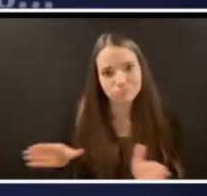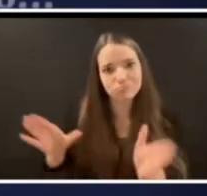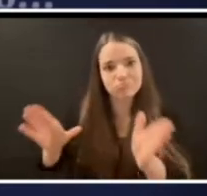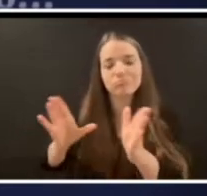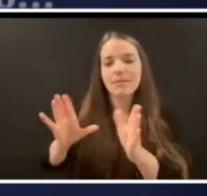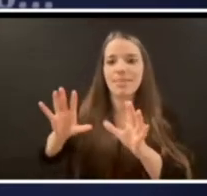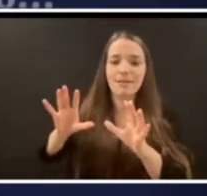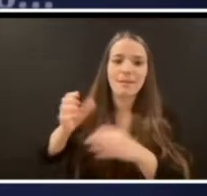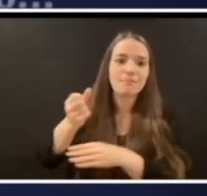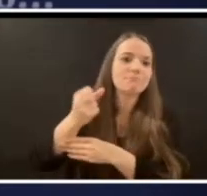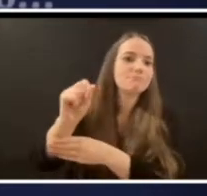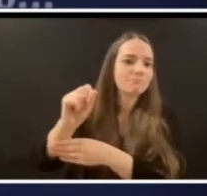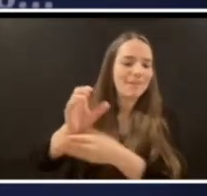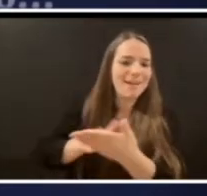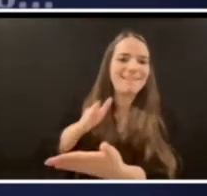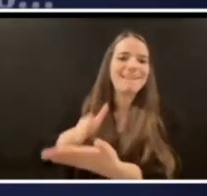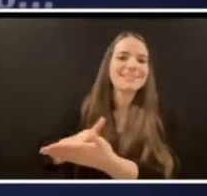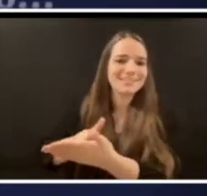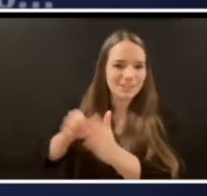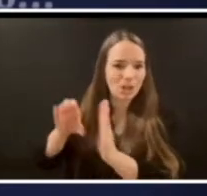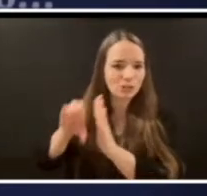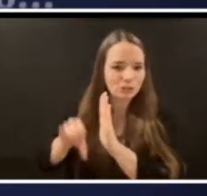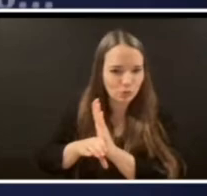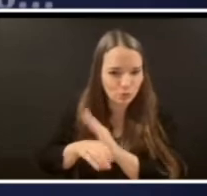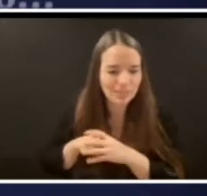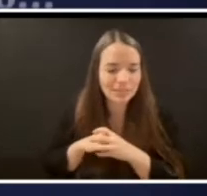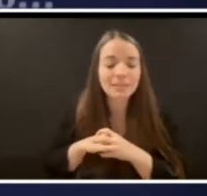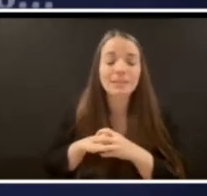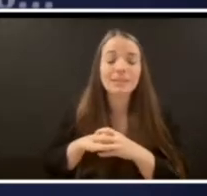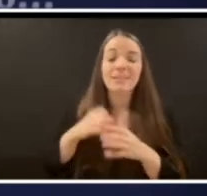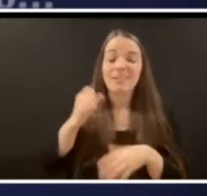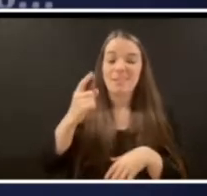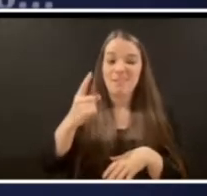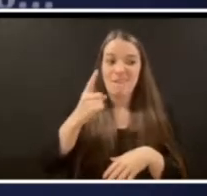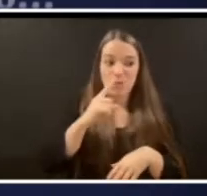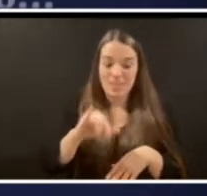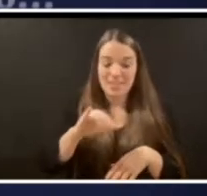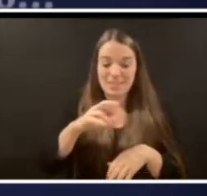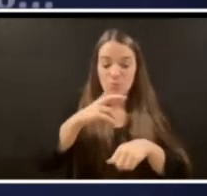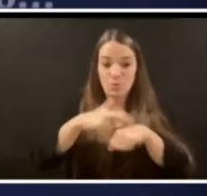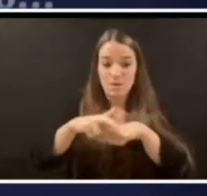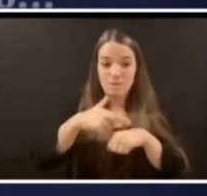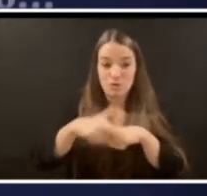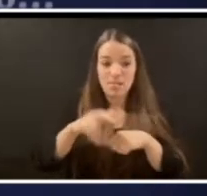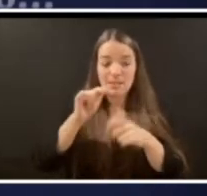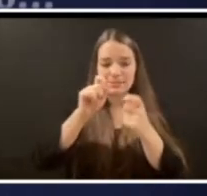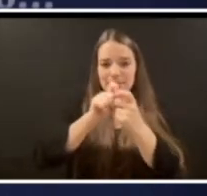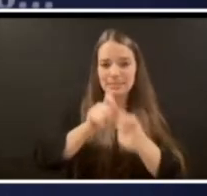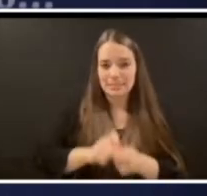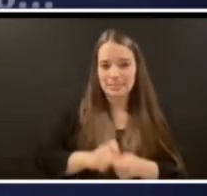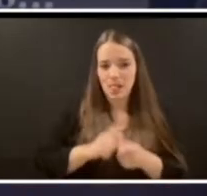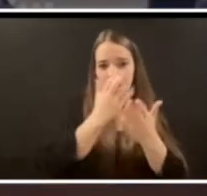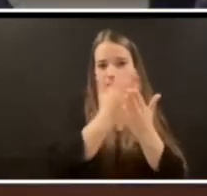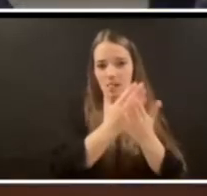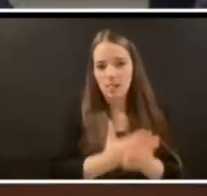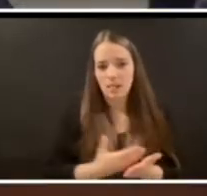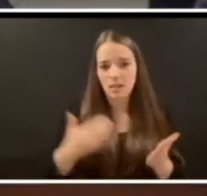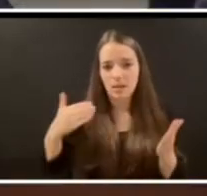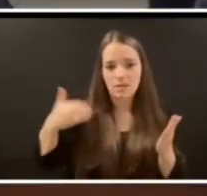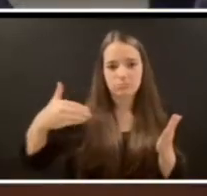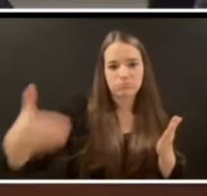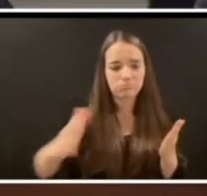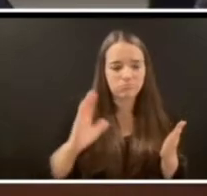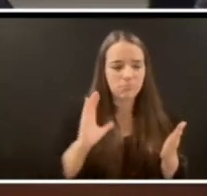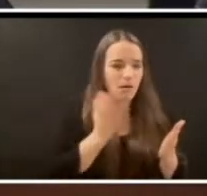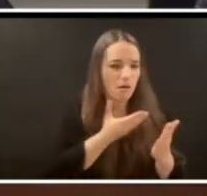constitutional order. The complete factual basis for this referral is set forth in detail throughout our report. These